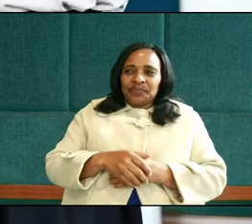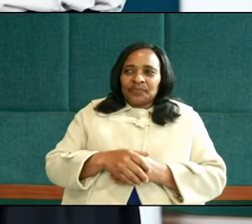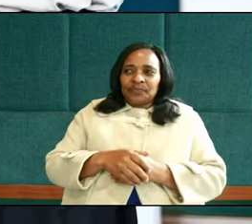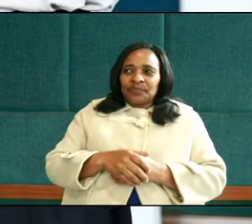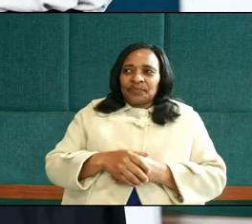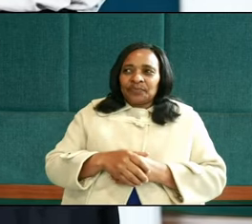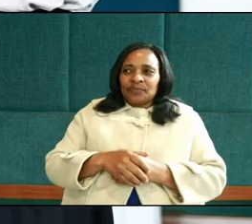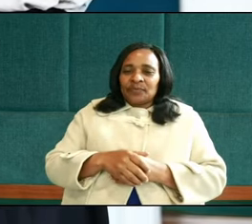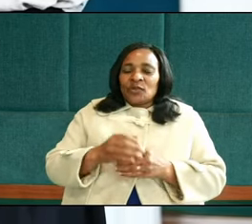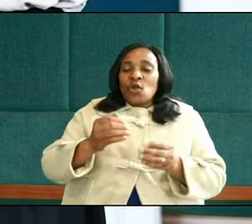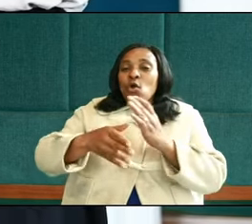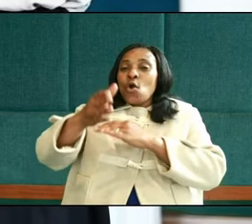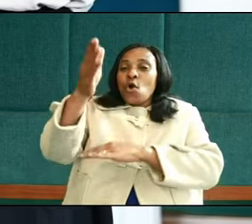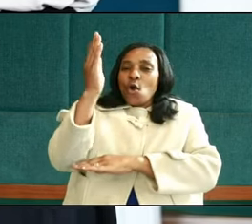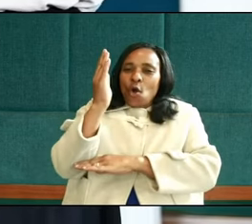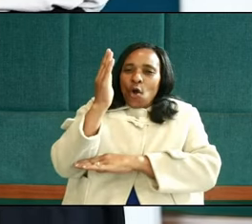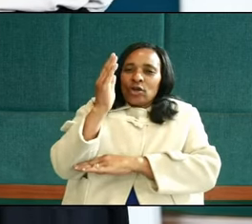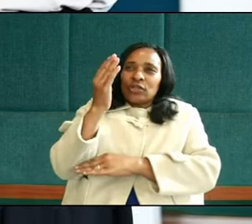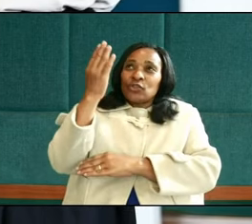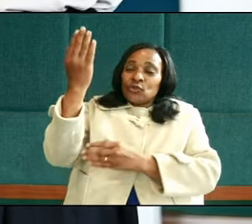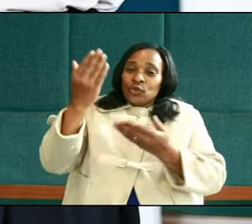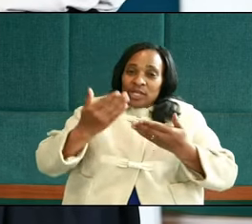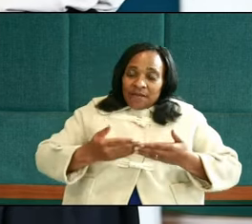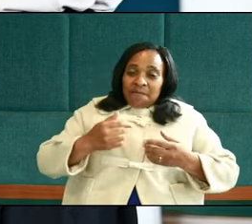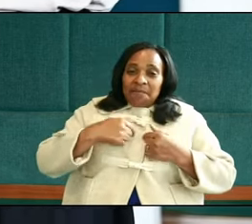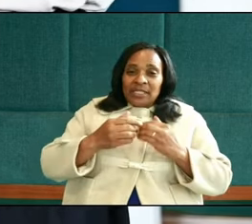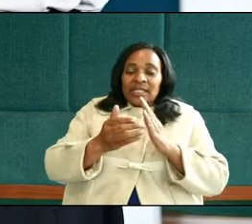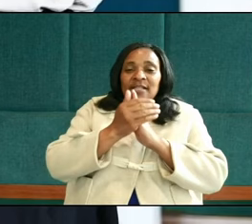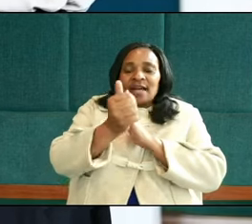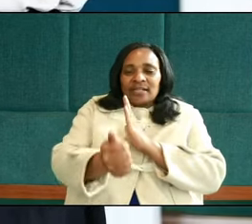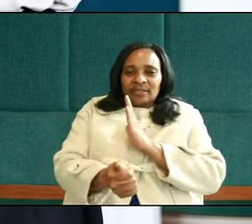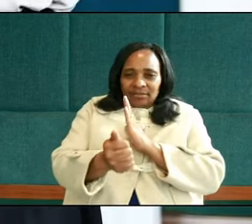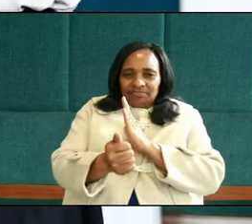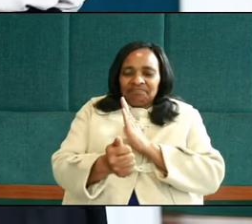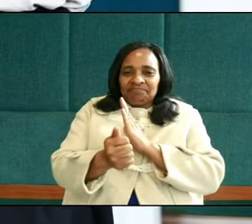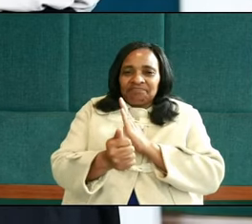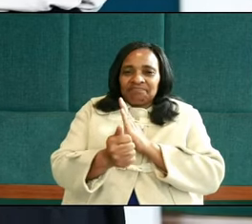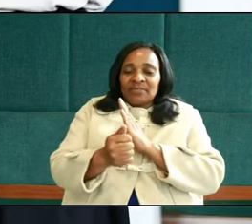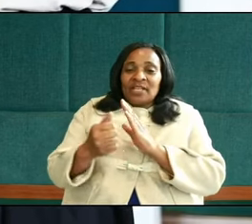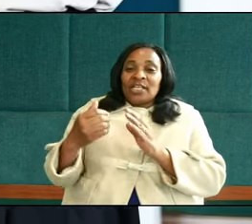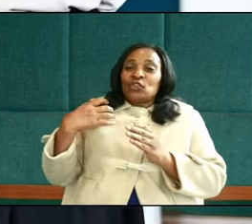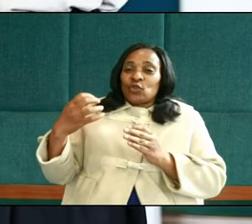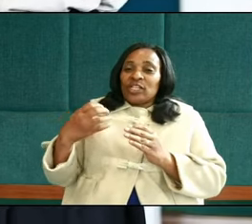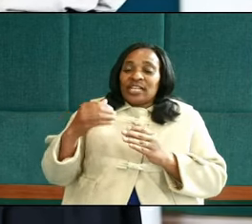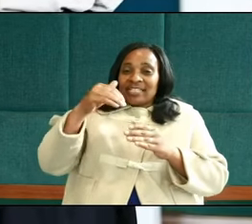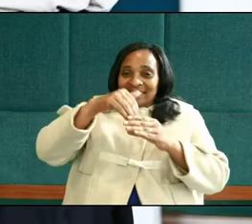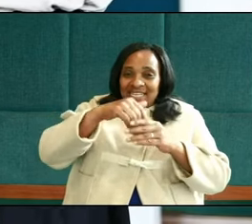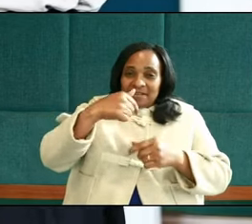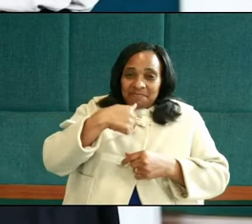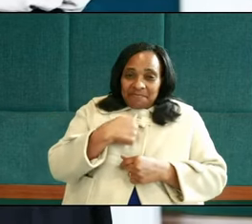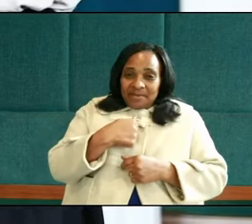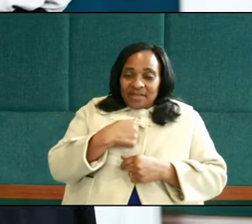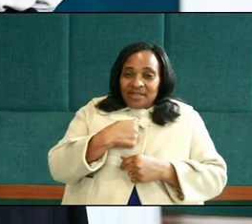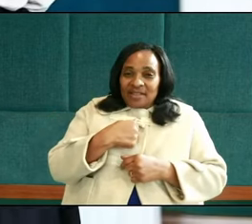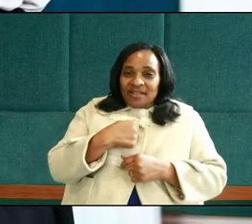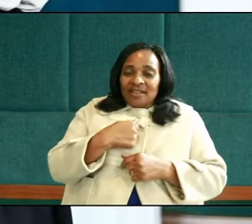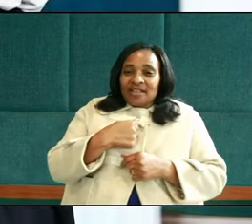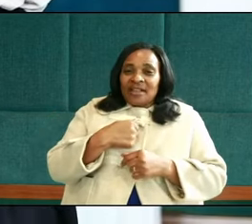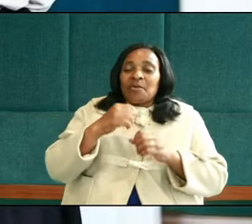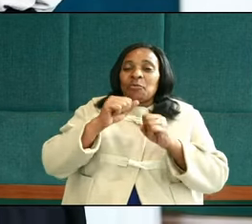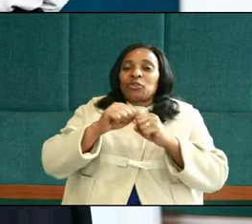gift. God, you gave me talent, treasures hidden